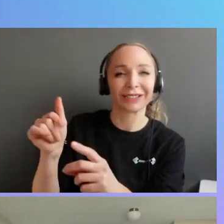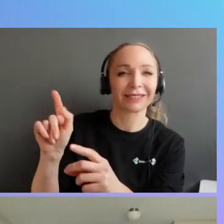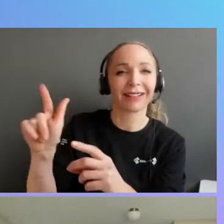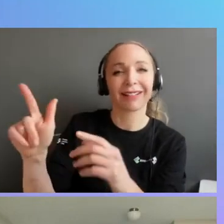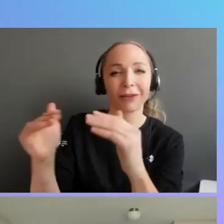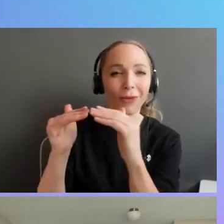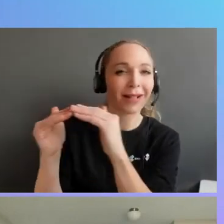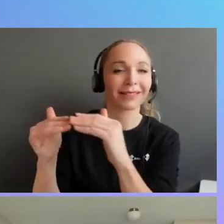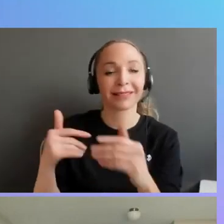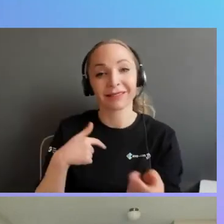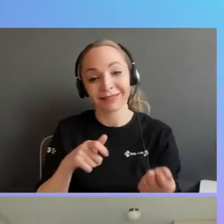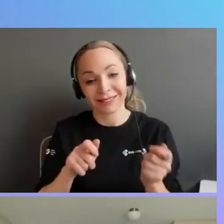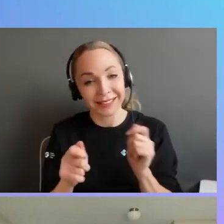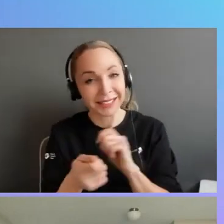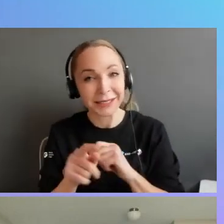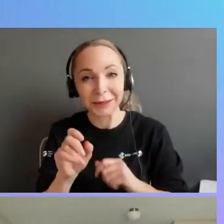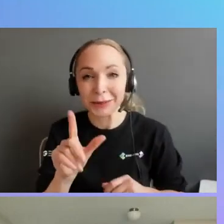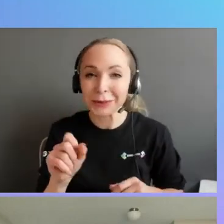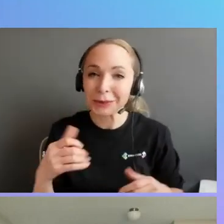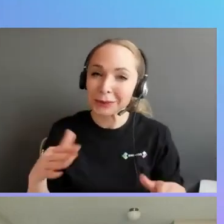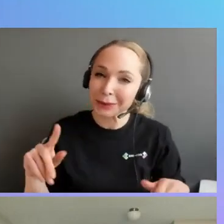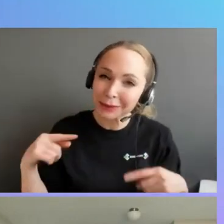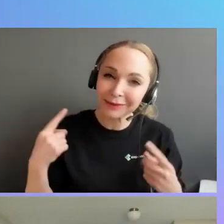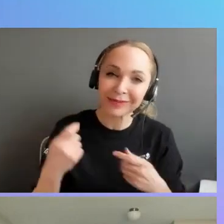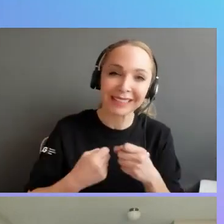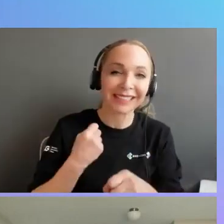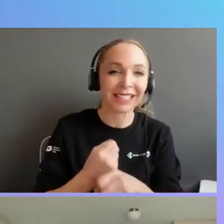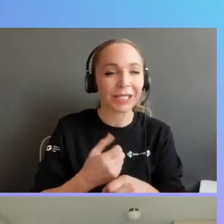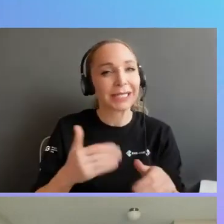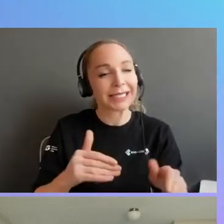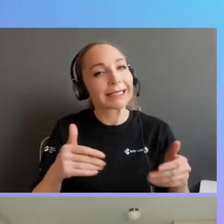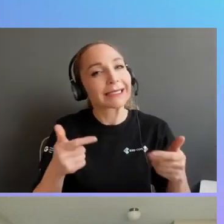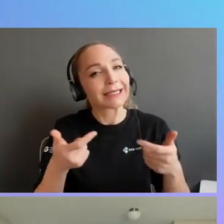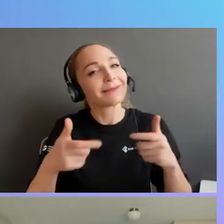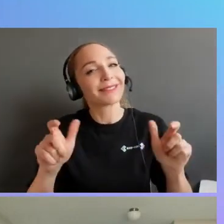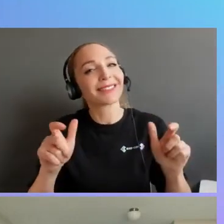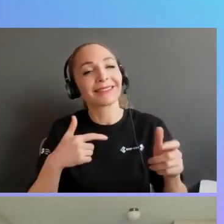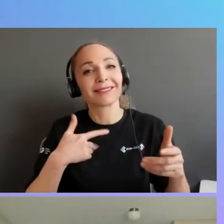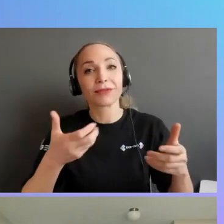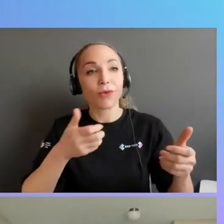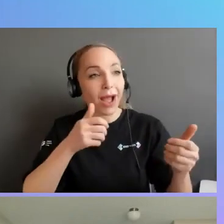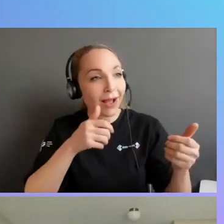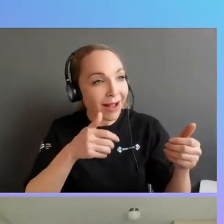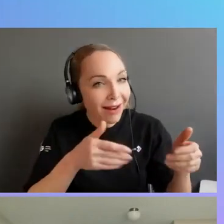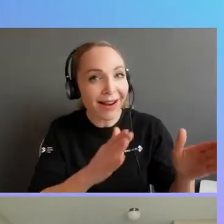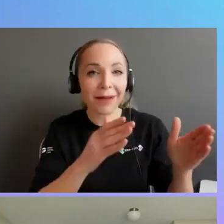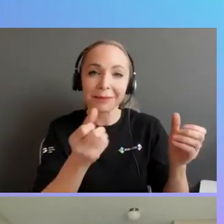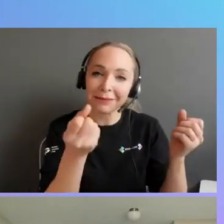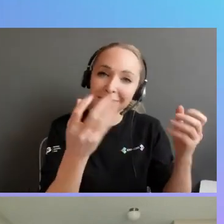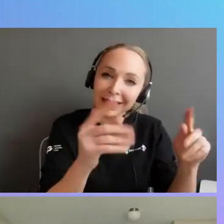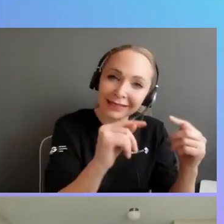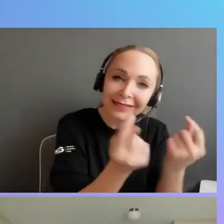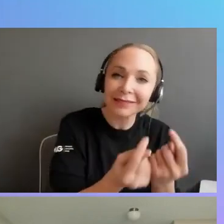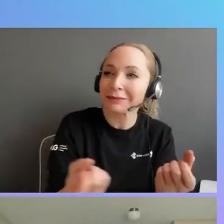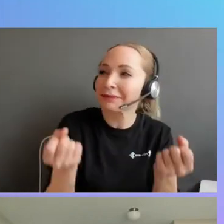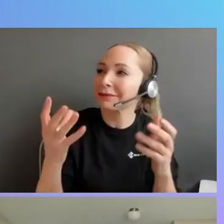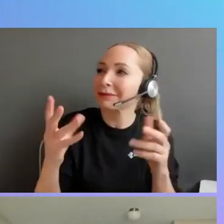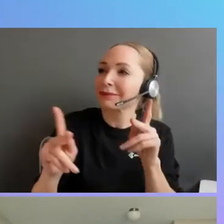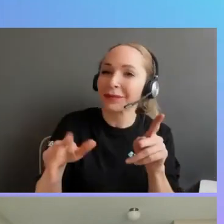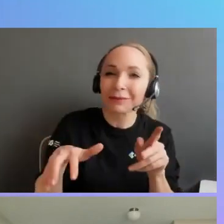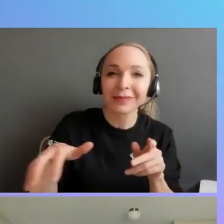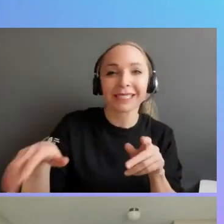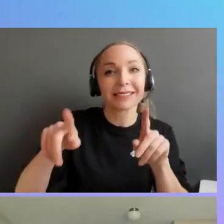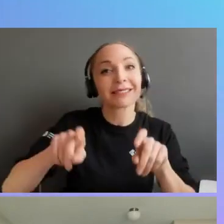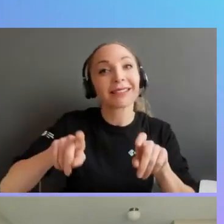the last year pretty significantly, really to enable as many teams and as many people as possible to test their apps for accessibility. So whether